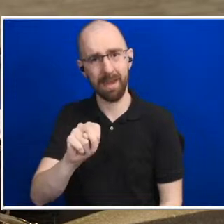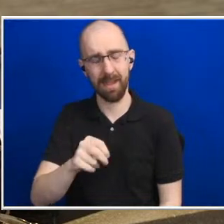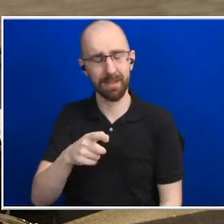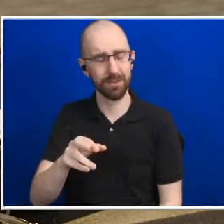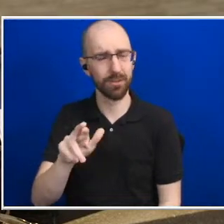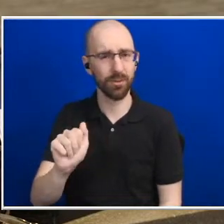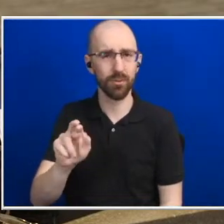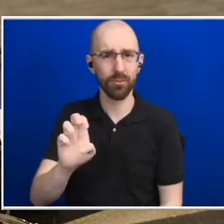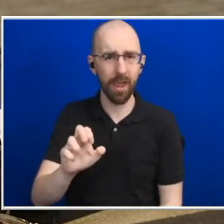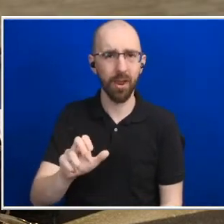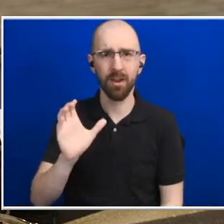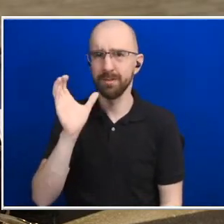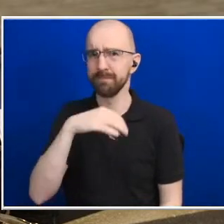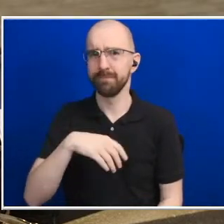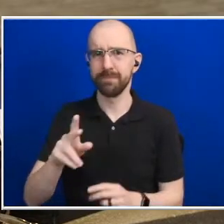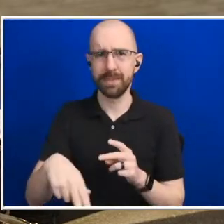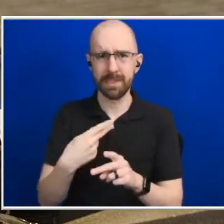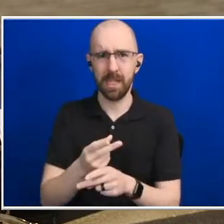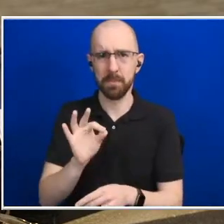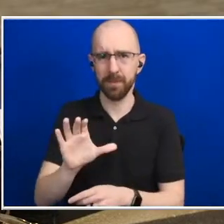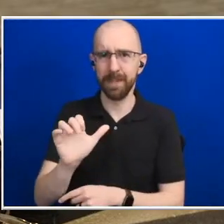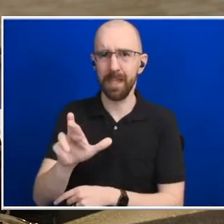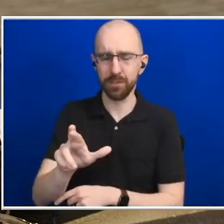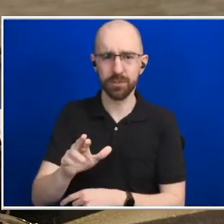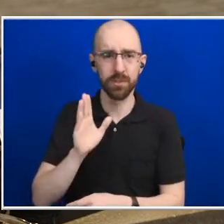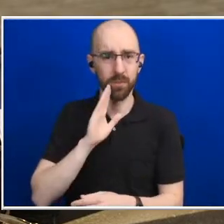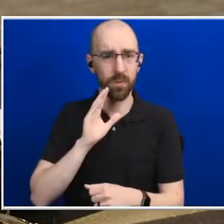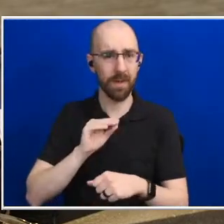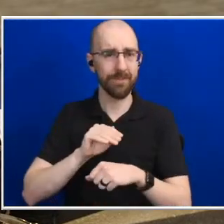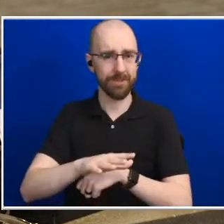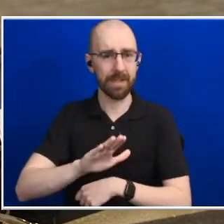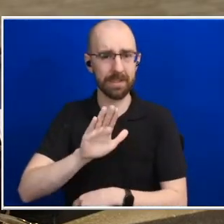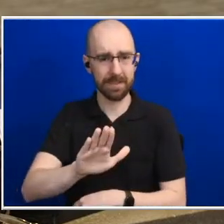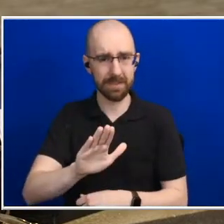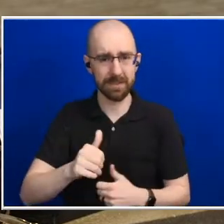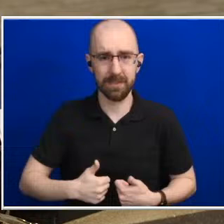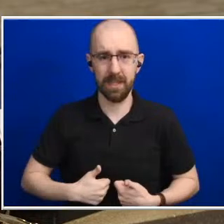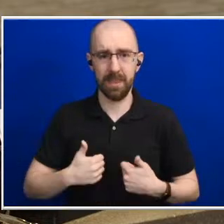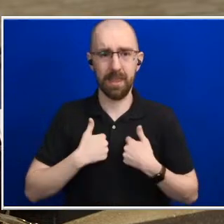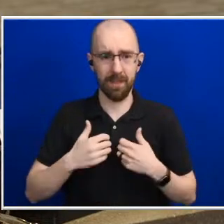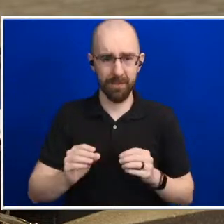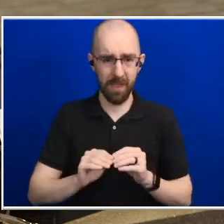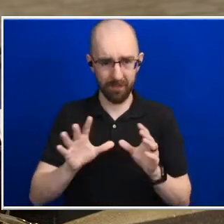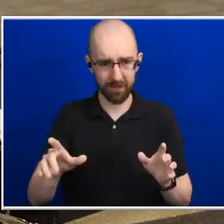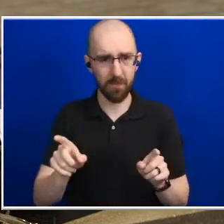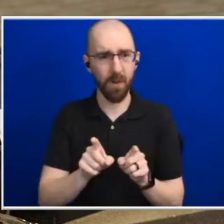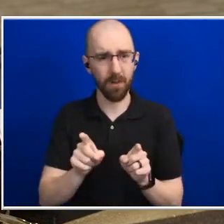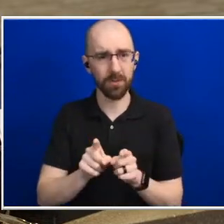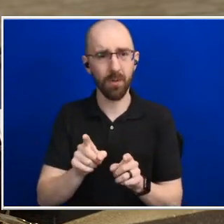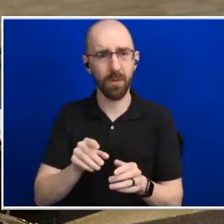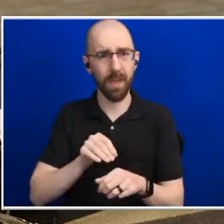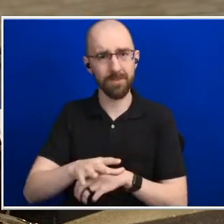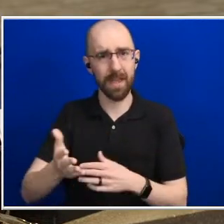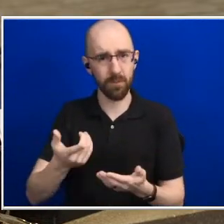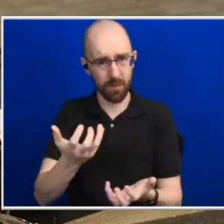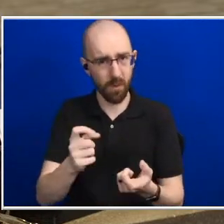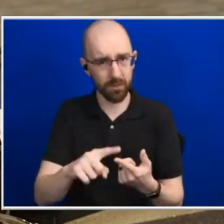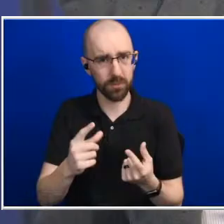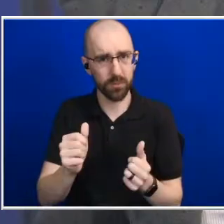of cancer that would affect his life, obviously, but also affect what he wants to do in that life.